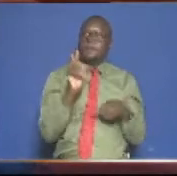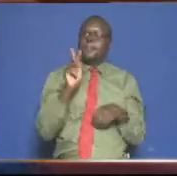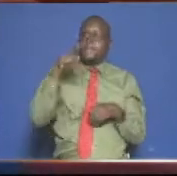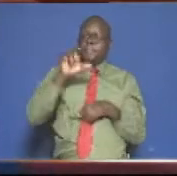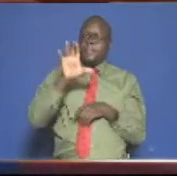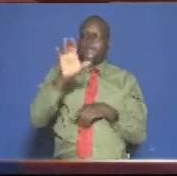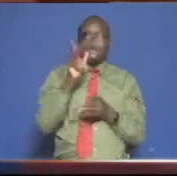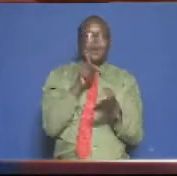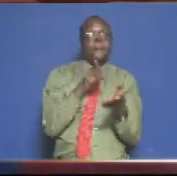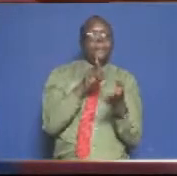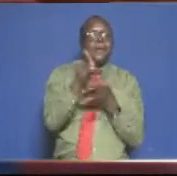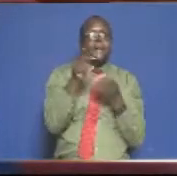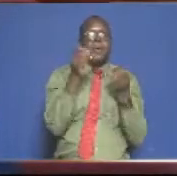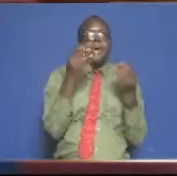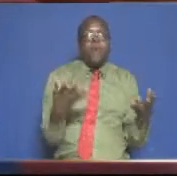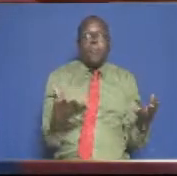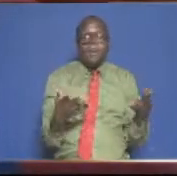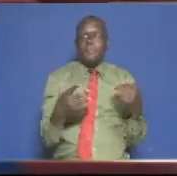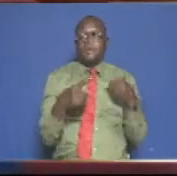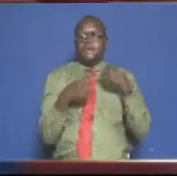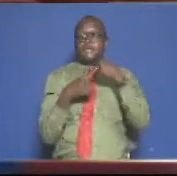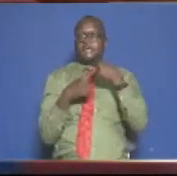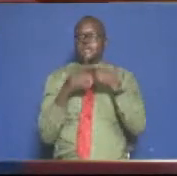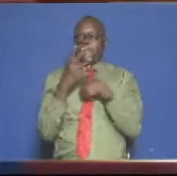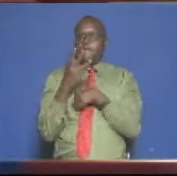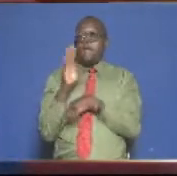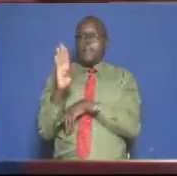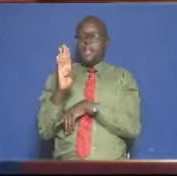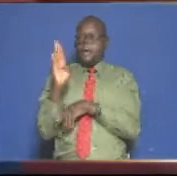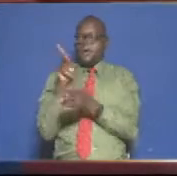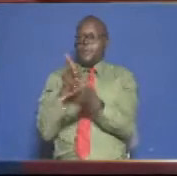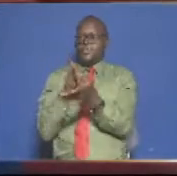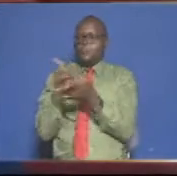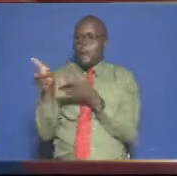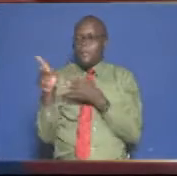spent 64 billion to buy